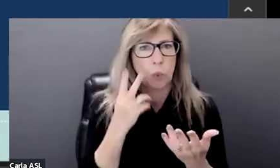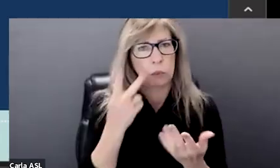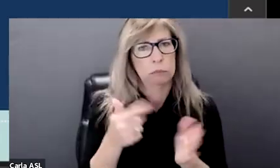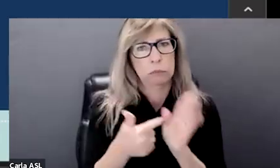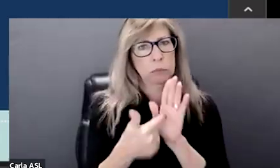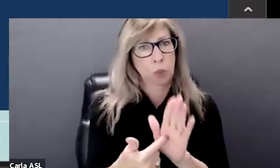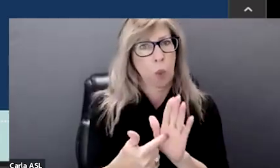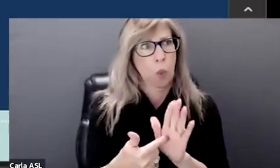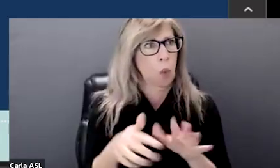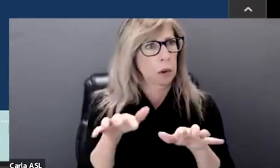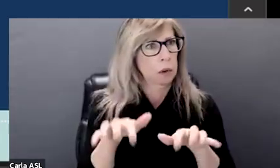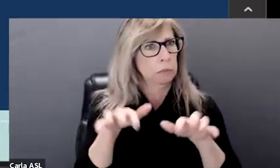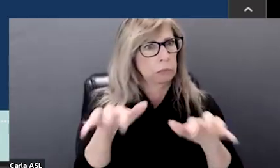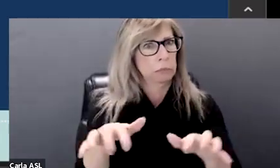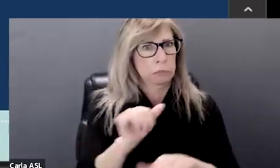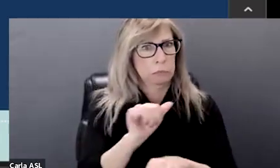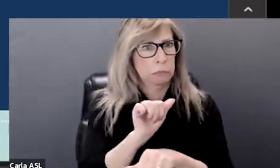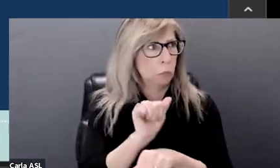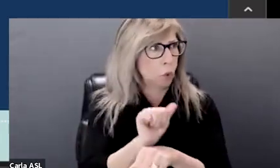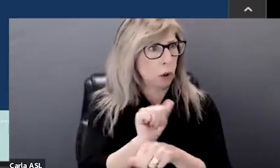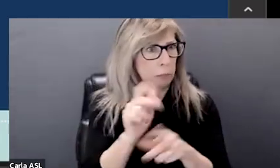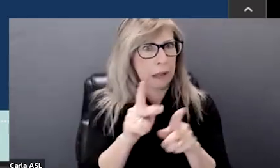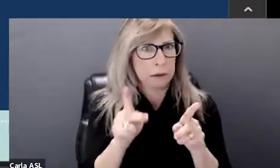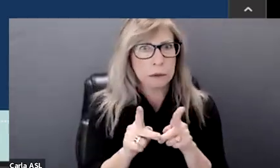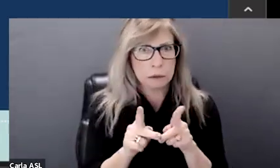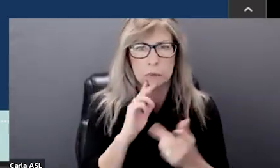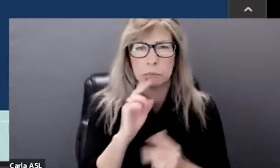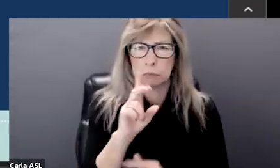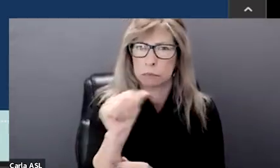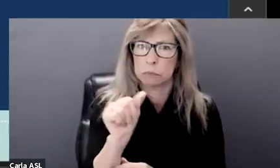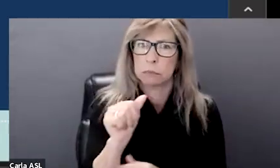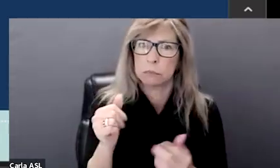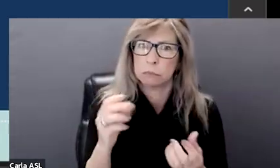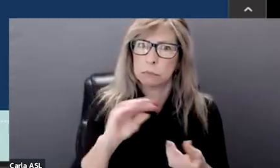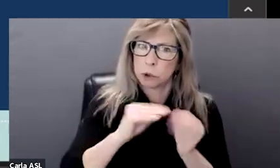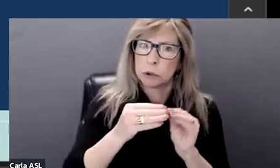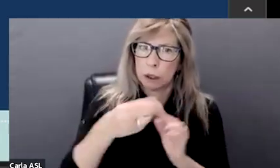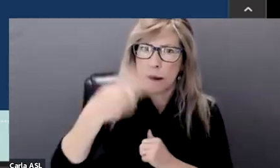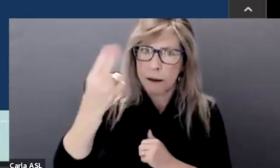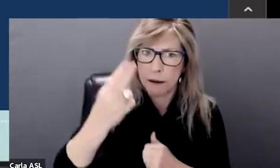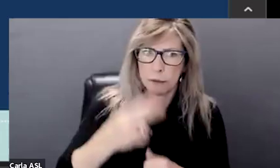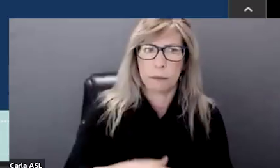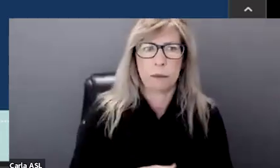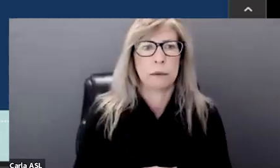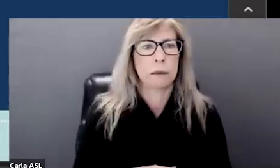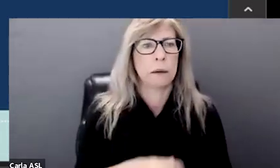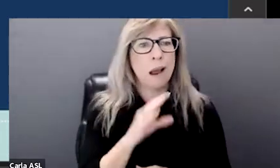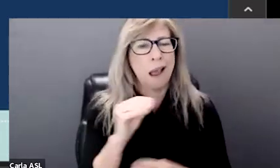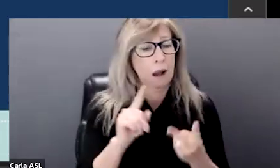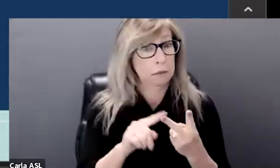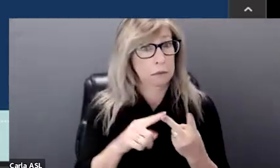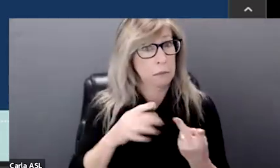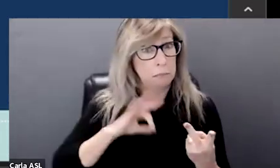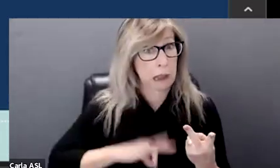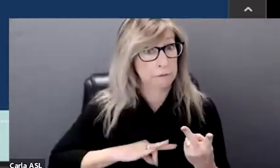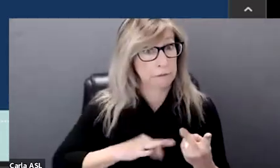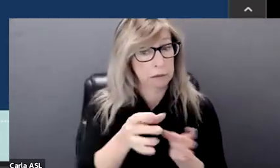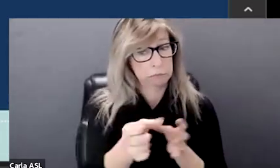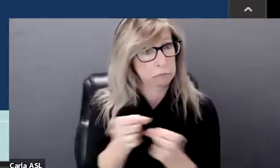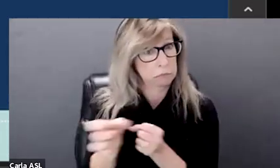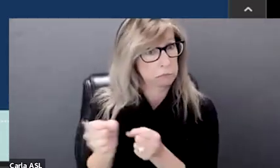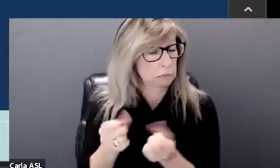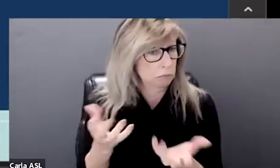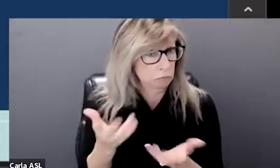well as particularly in the workplace. And then very briefly, what we understand to be some of the benefits of having a